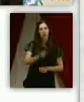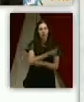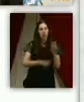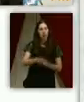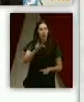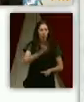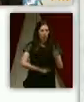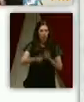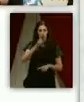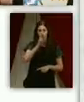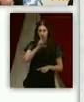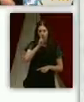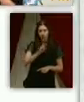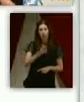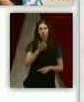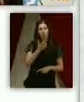easy for the